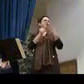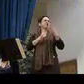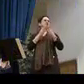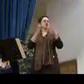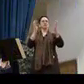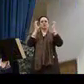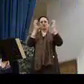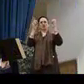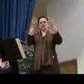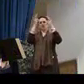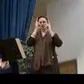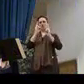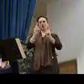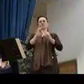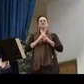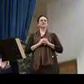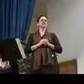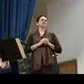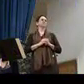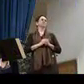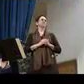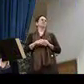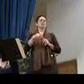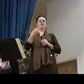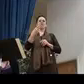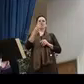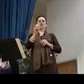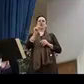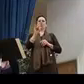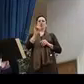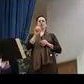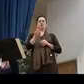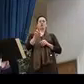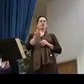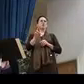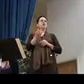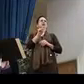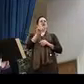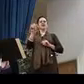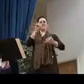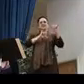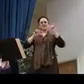Heather Denise Duncan, Associate of Science, General Education.